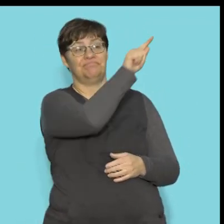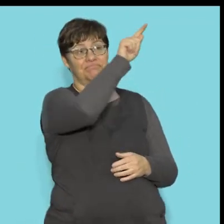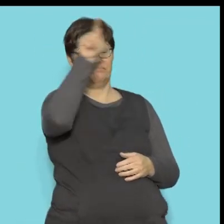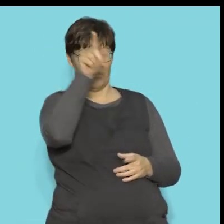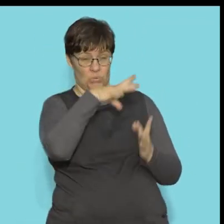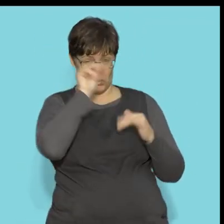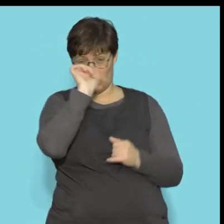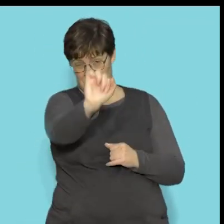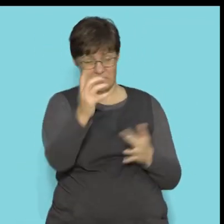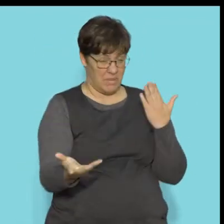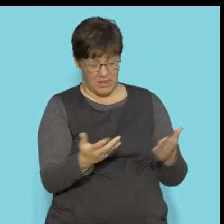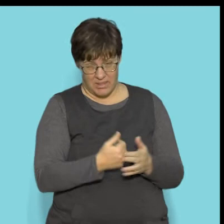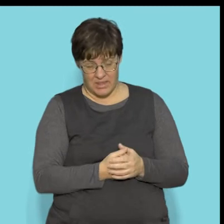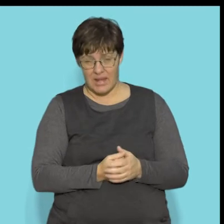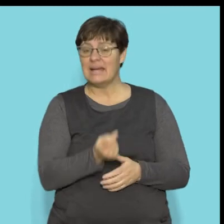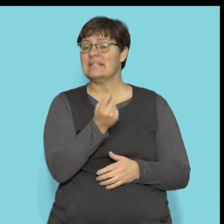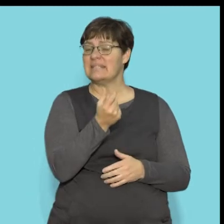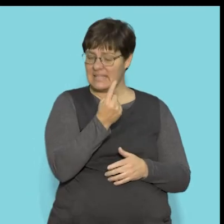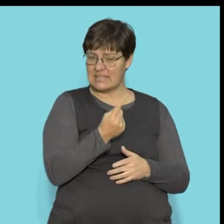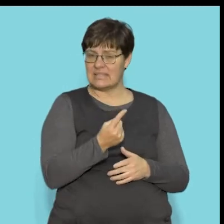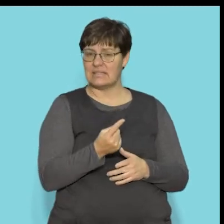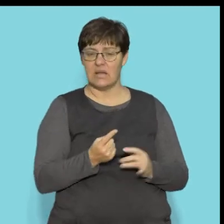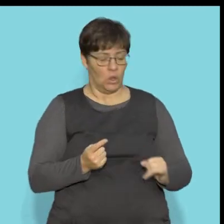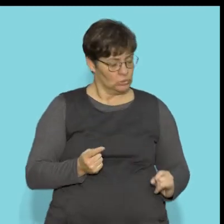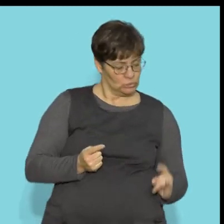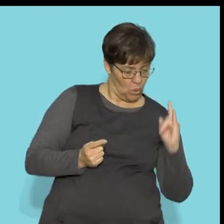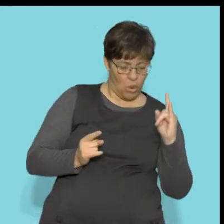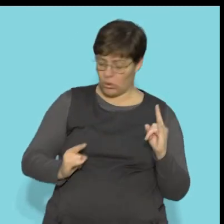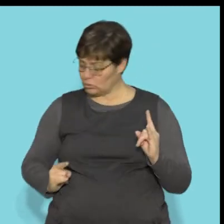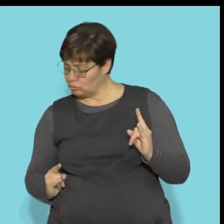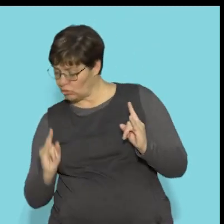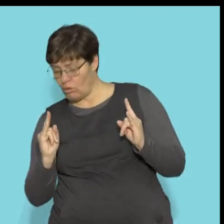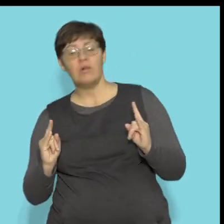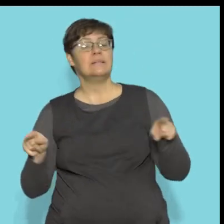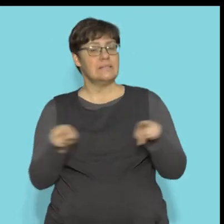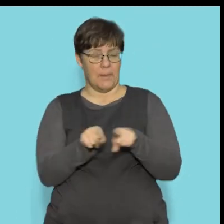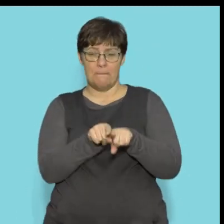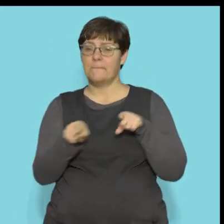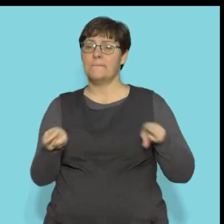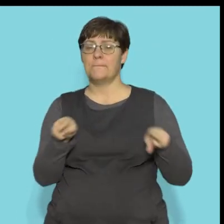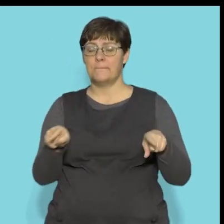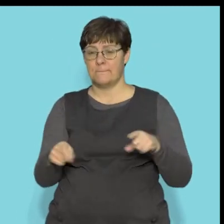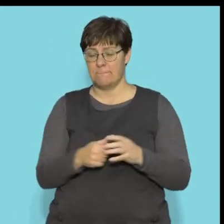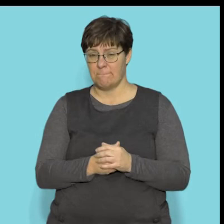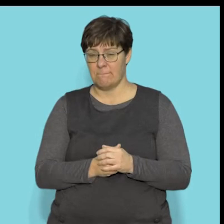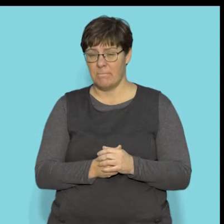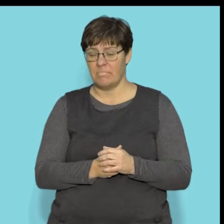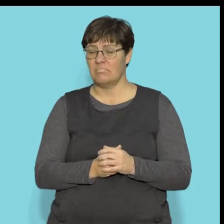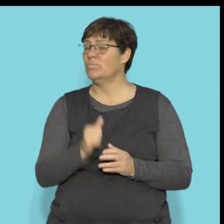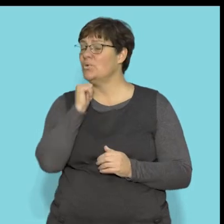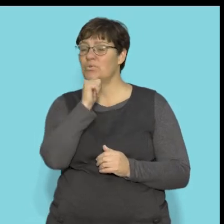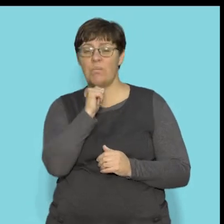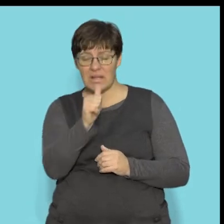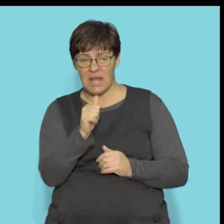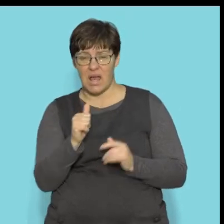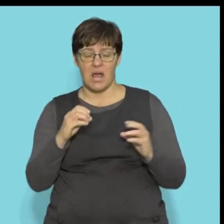your hypothesis, that the seeds would grow as tall in both pots, irrespective